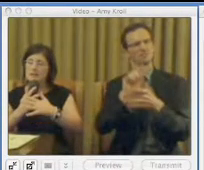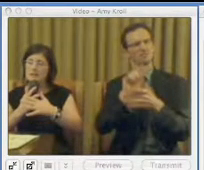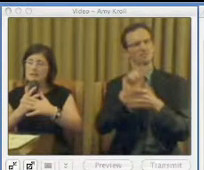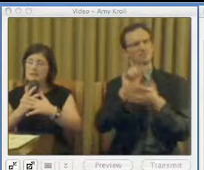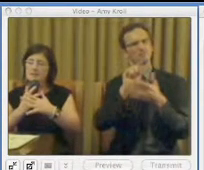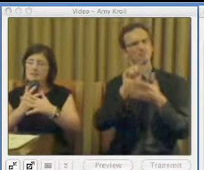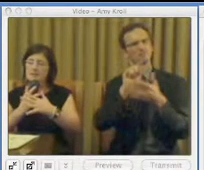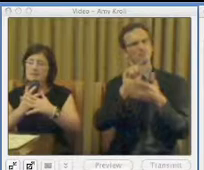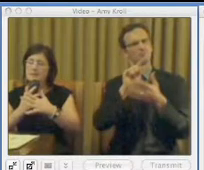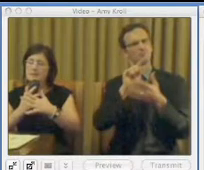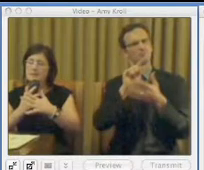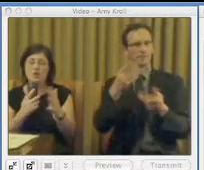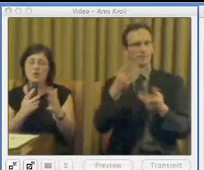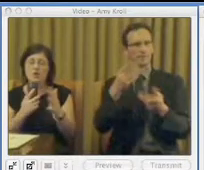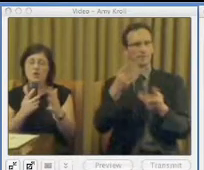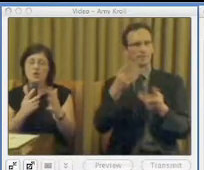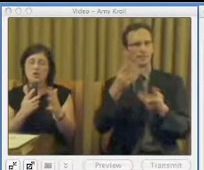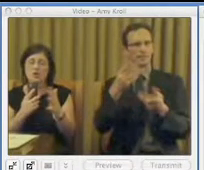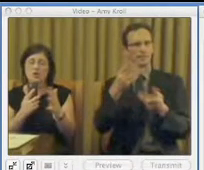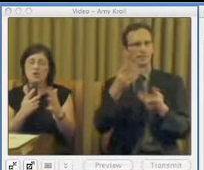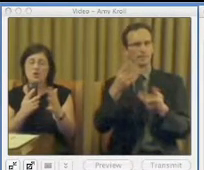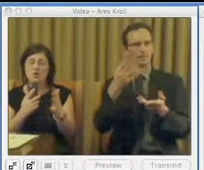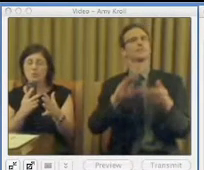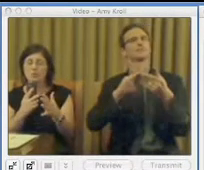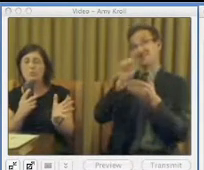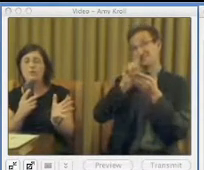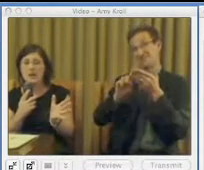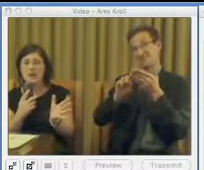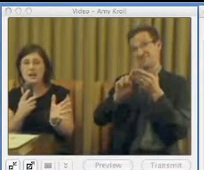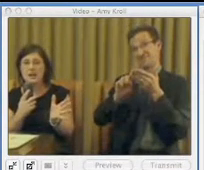So Cheshire now have tried to